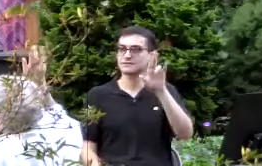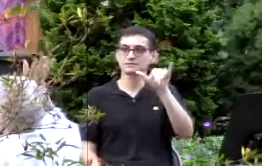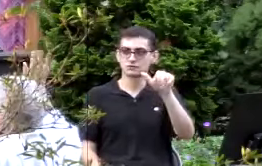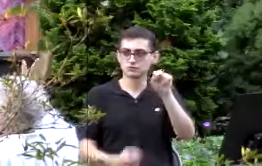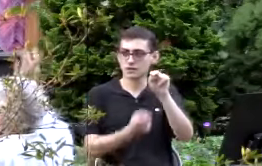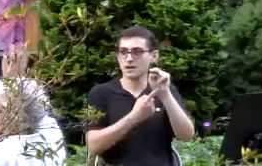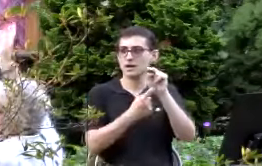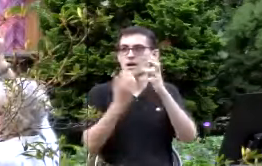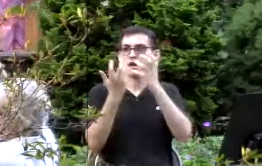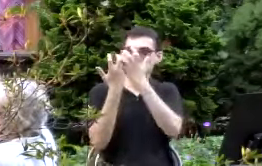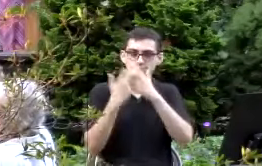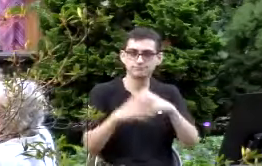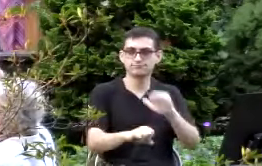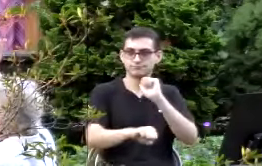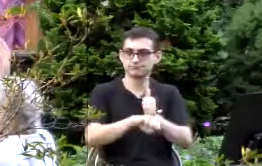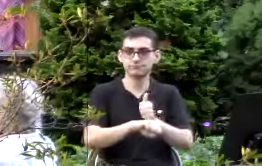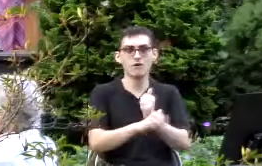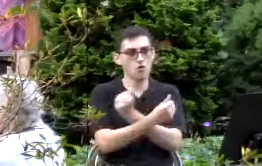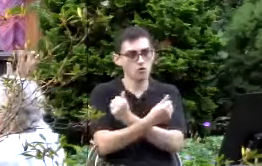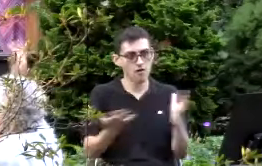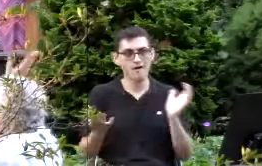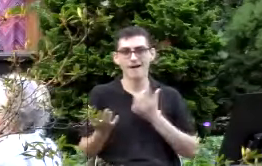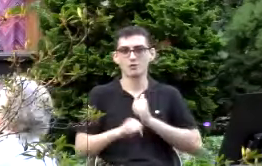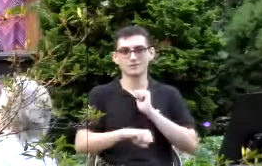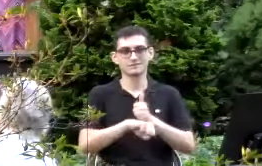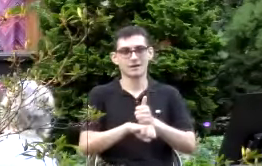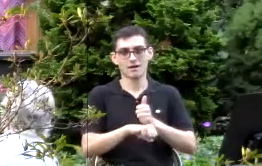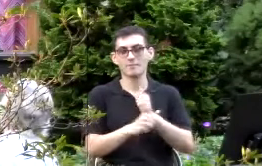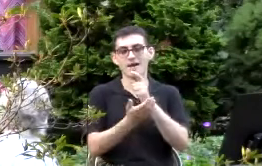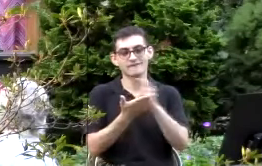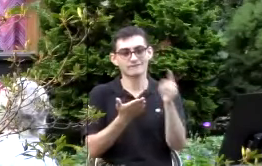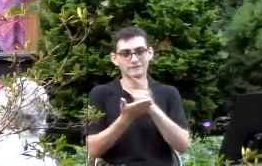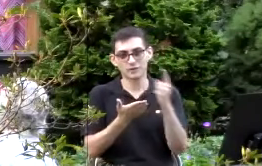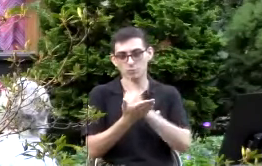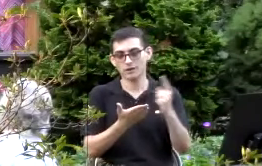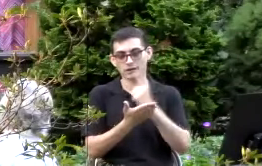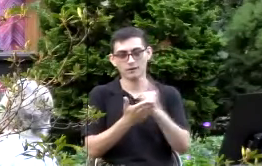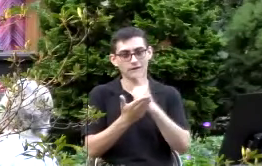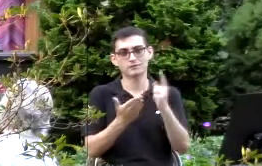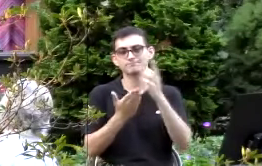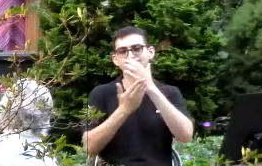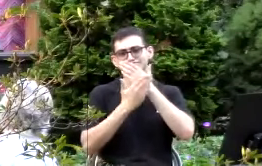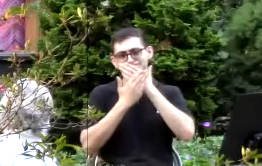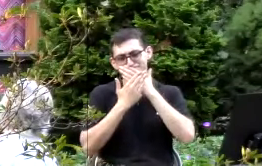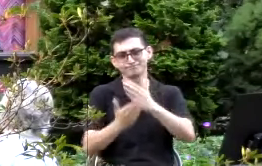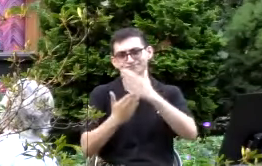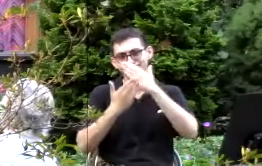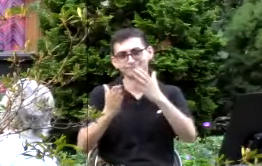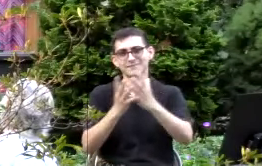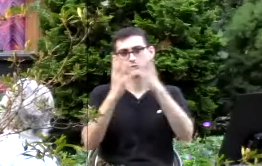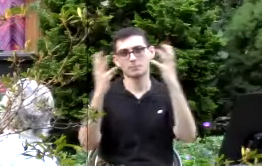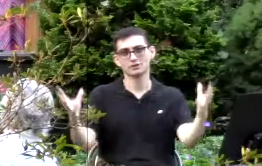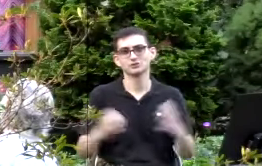whole setup each time we are outside. And we literally could not do it without all of you and each of you. So we wish you a Shabbat